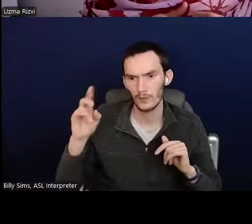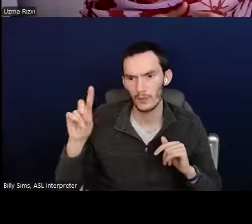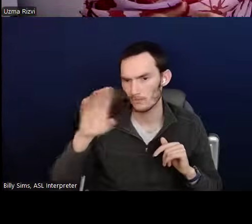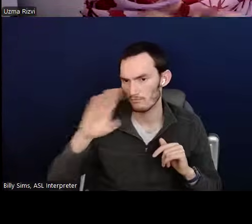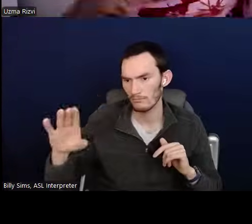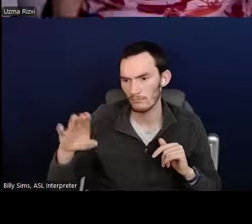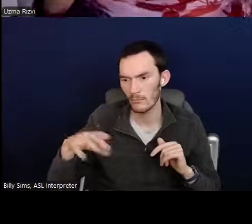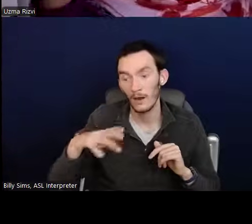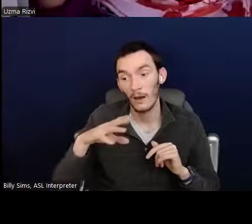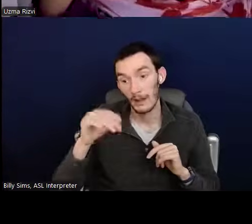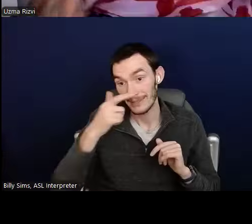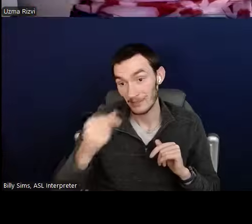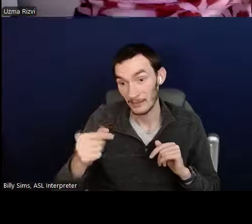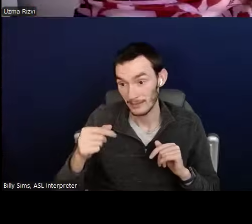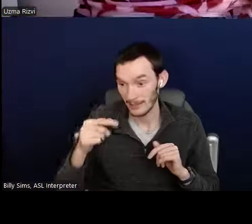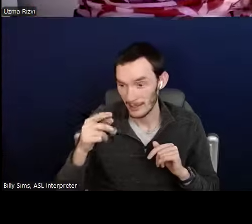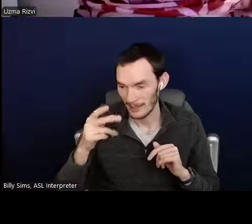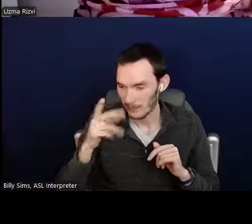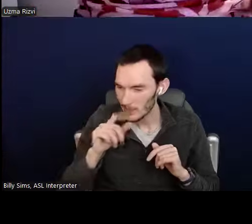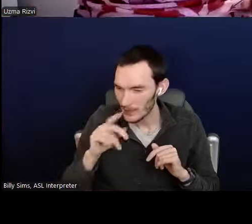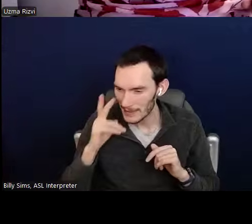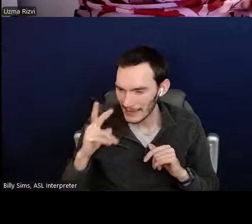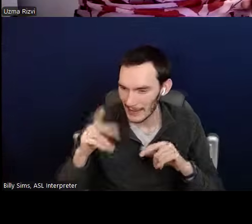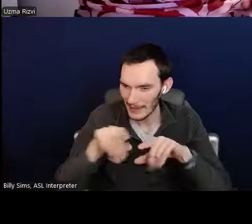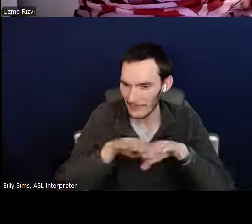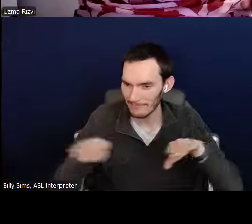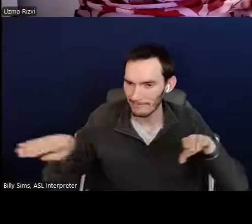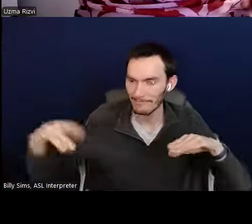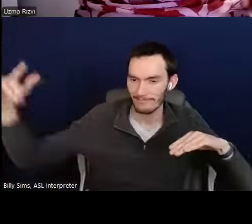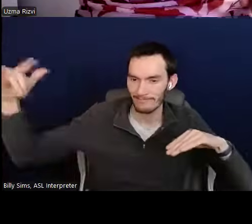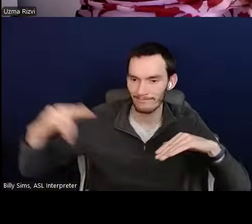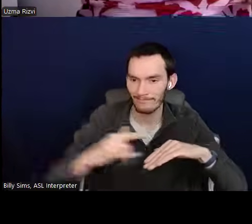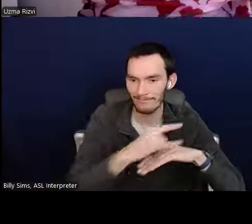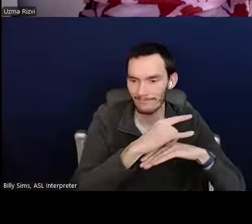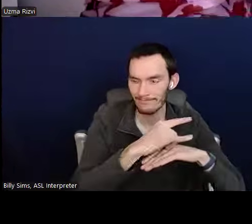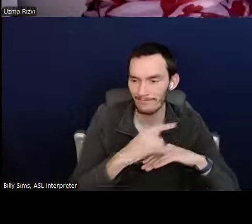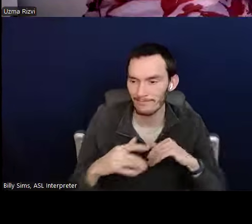an interesting. And so what you see in front, I don't know if you can see the runway right here, and this is where the airport is.